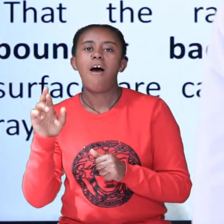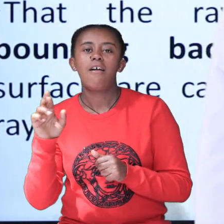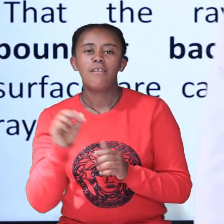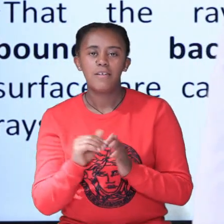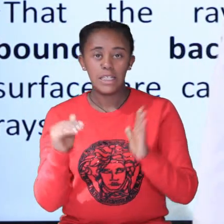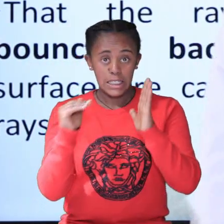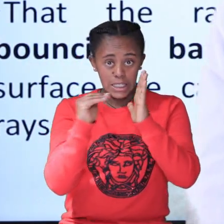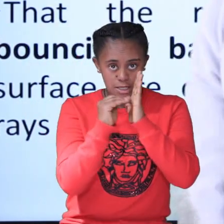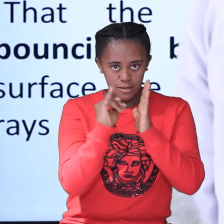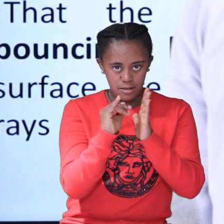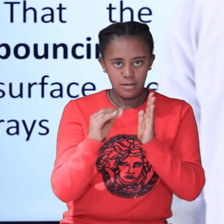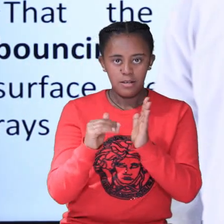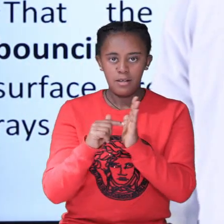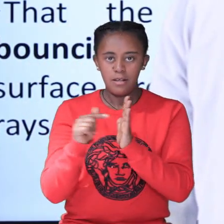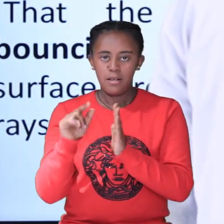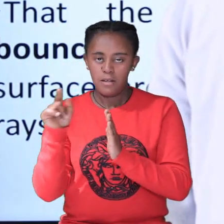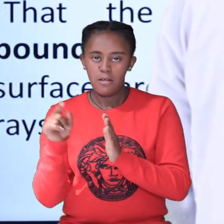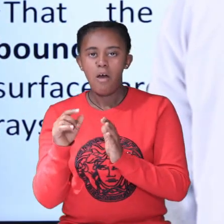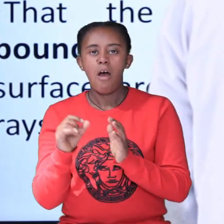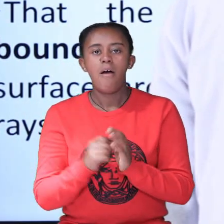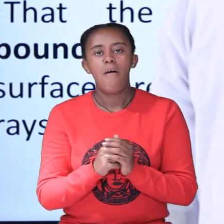this alpha and beta.